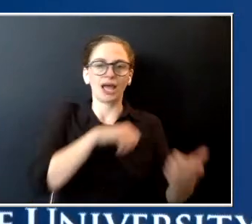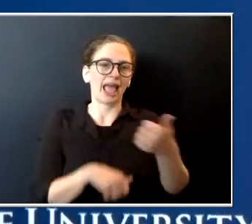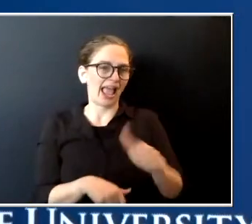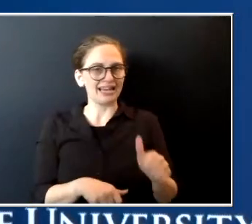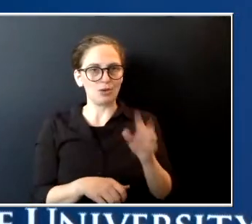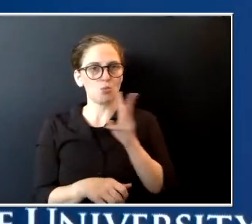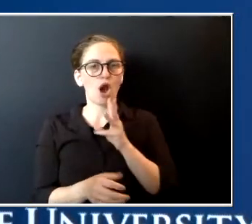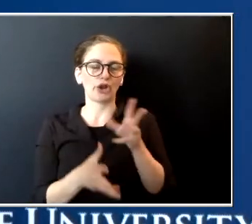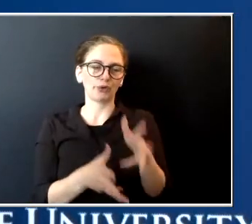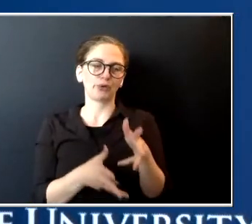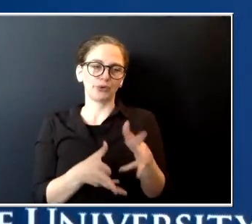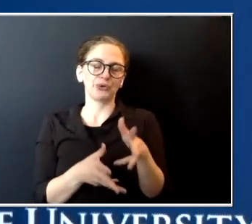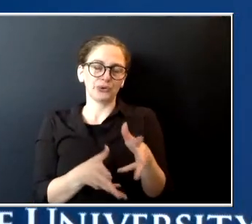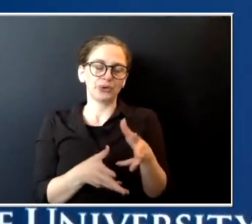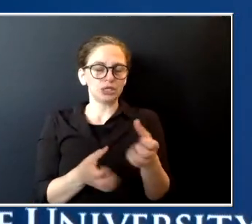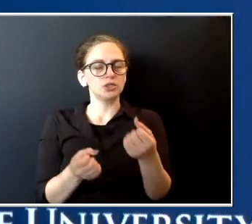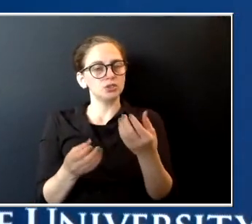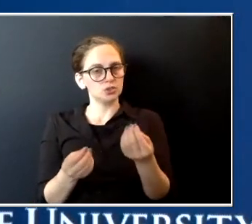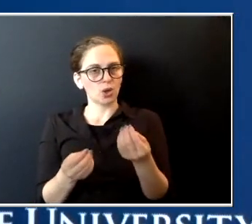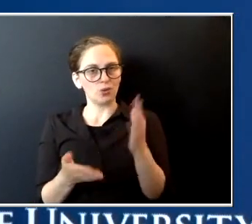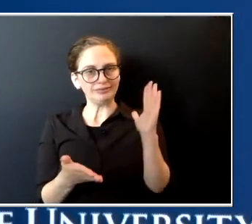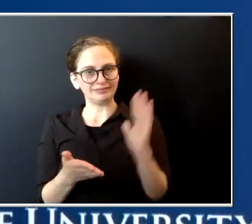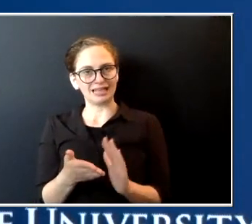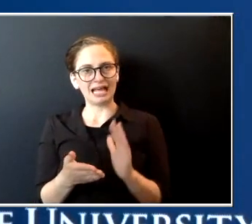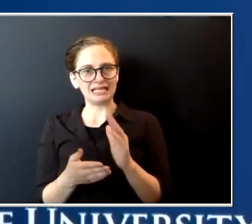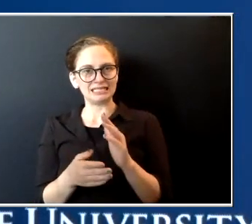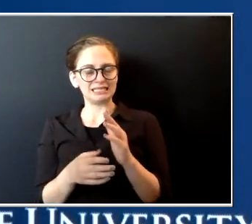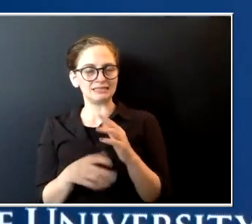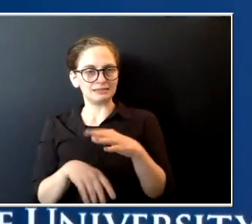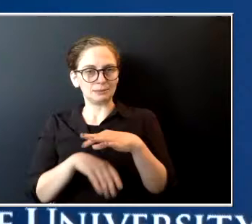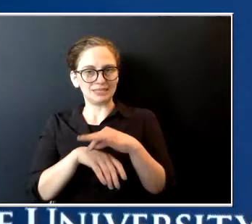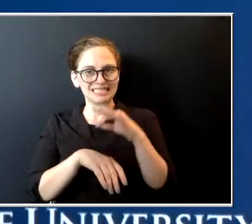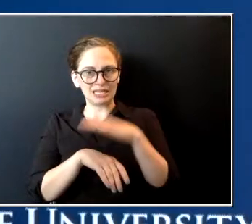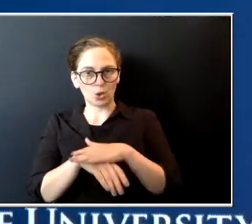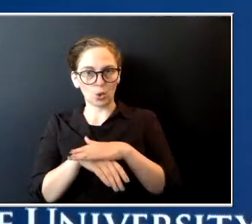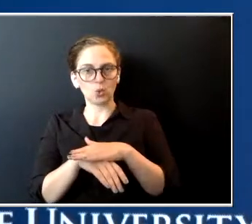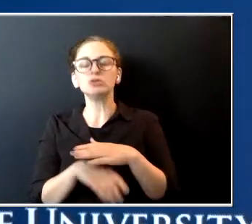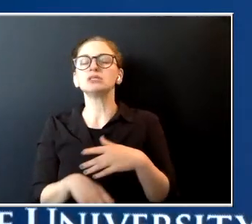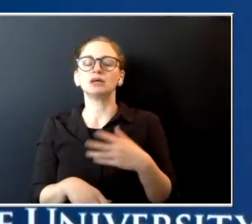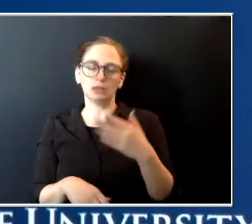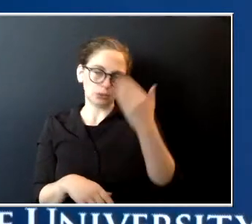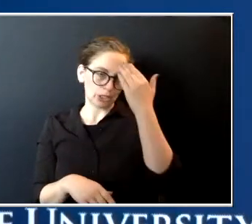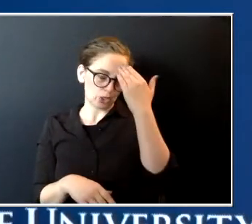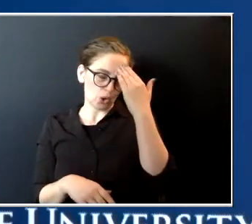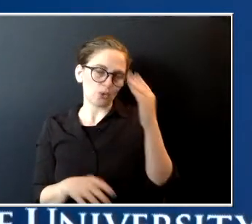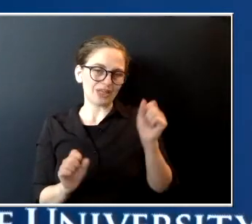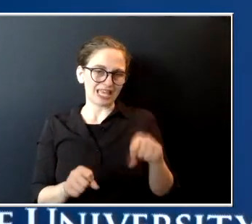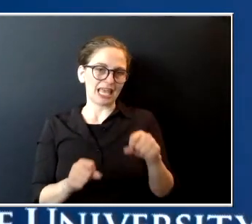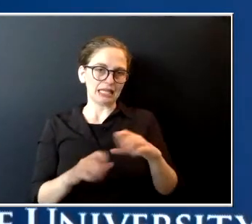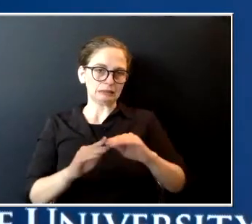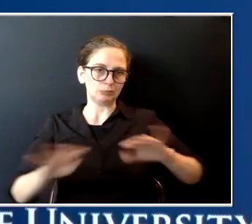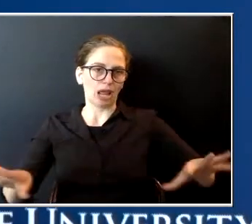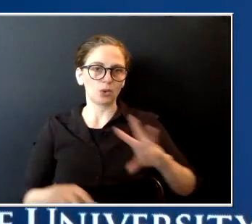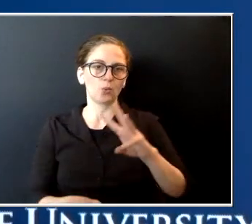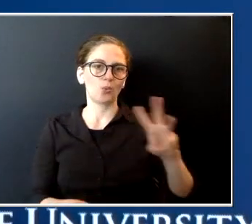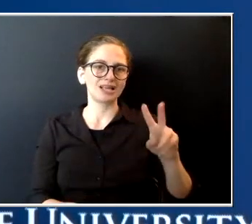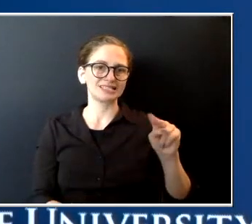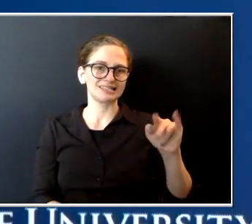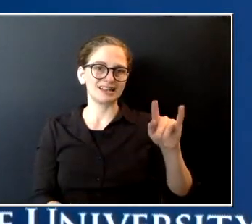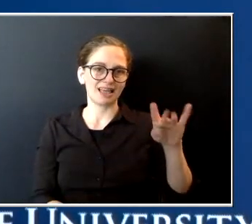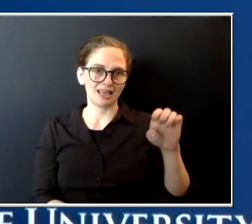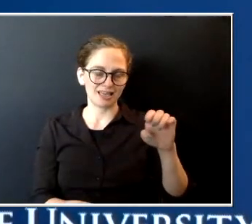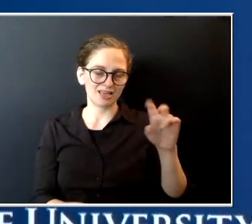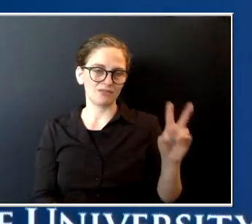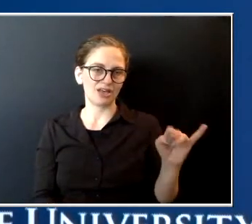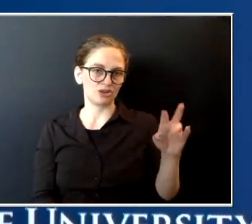breeding or anything like that. We know mosquitoes can spread things like West Nile virus. Kansas Department of Health and Environment has put out the past 2 summers